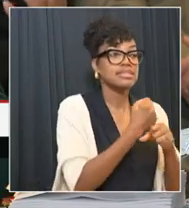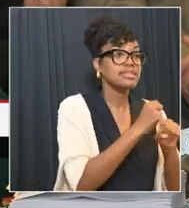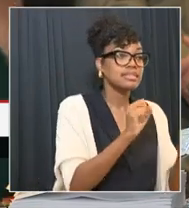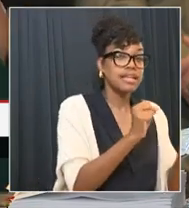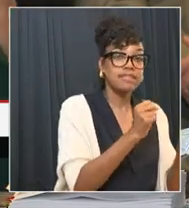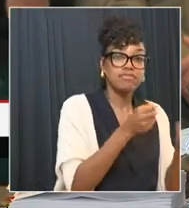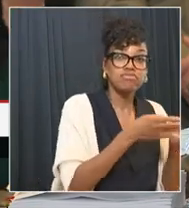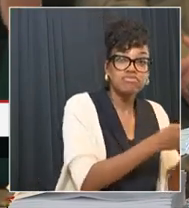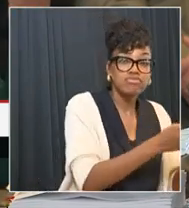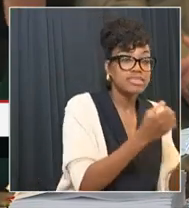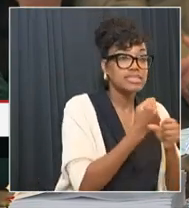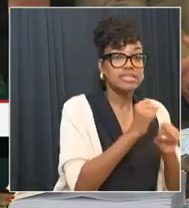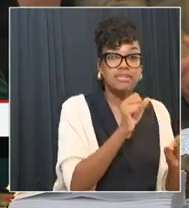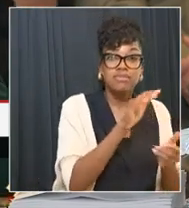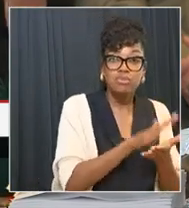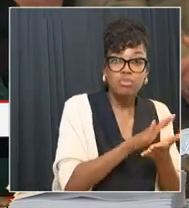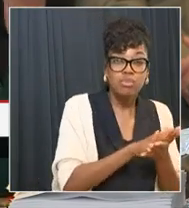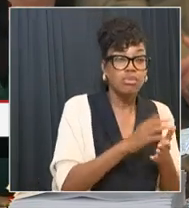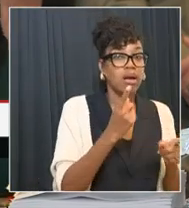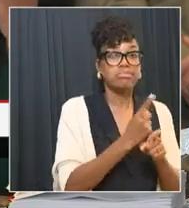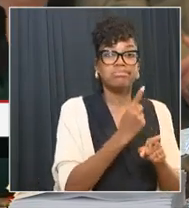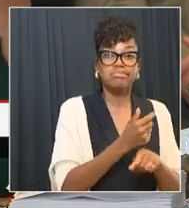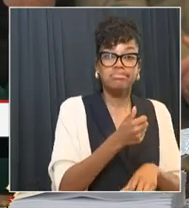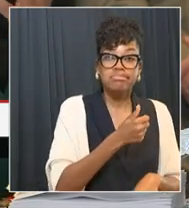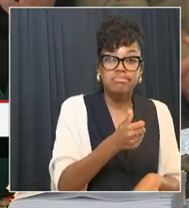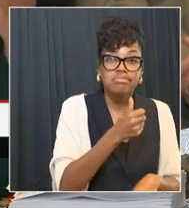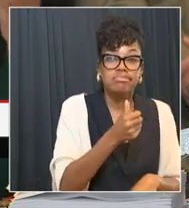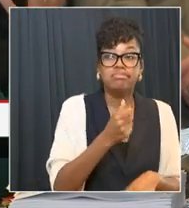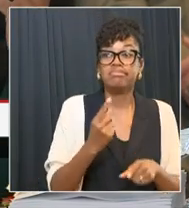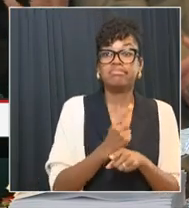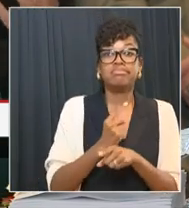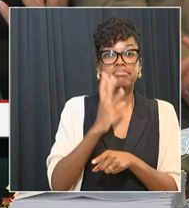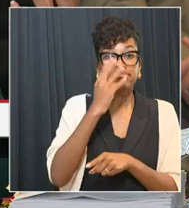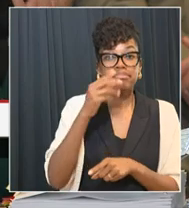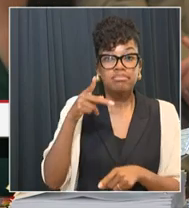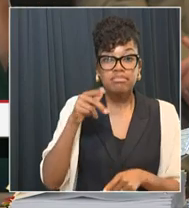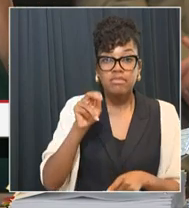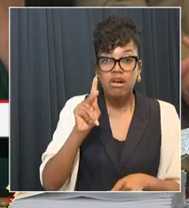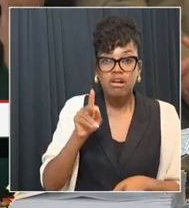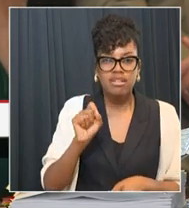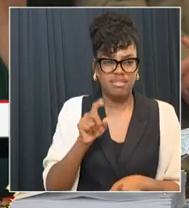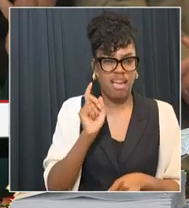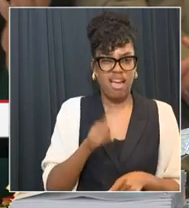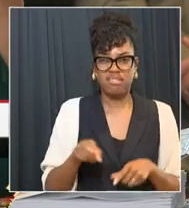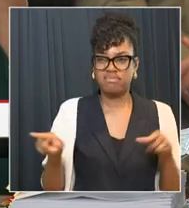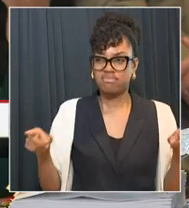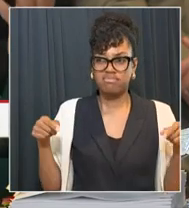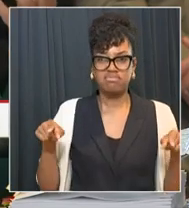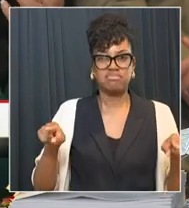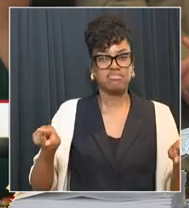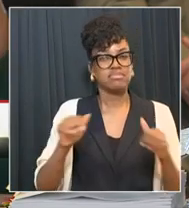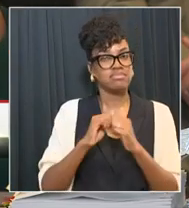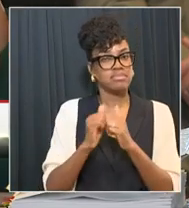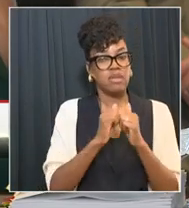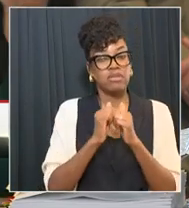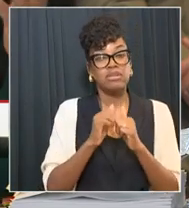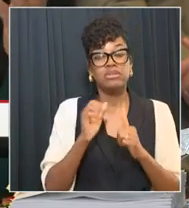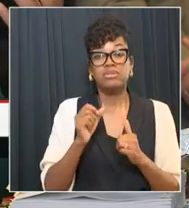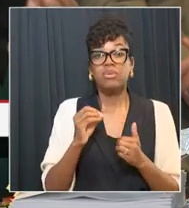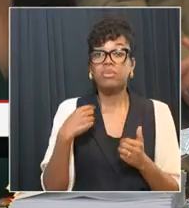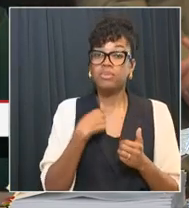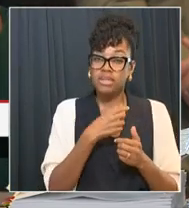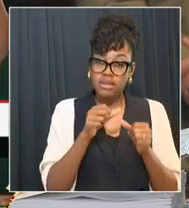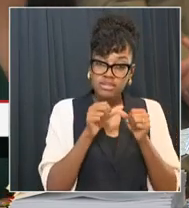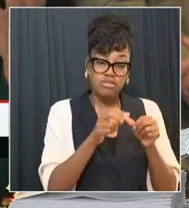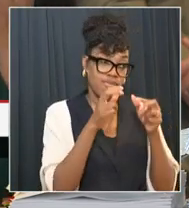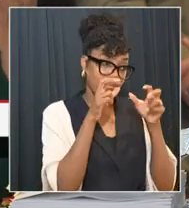transportation. So we are going to invest in those things that make us a great city to live in, to work